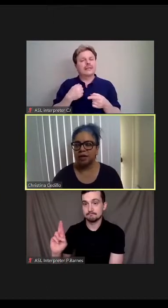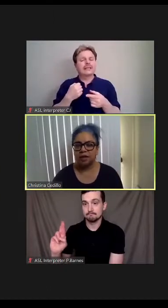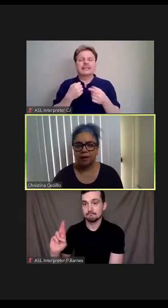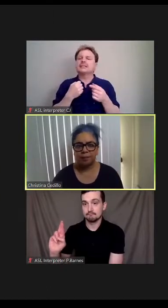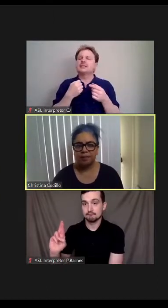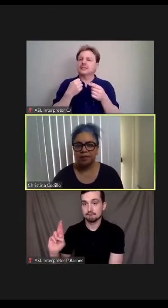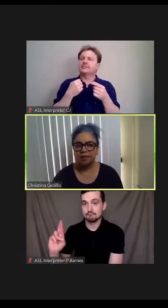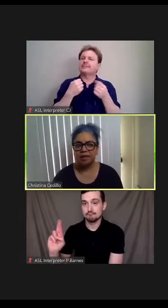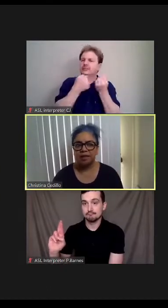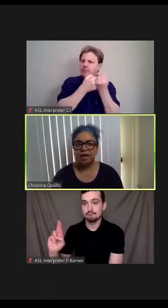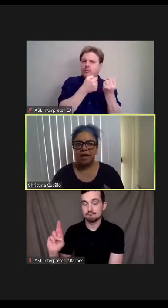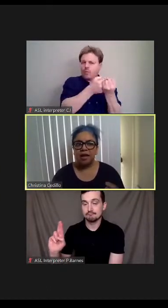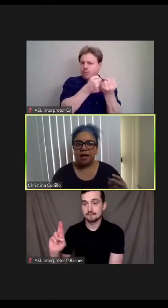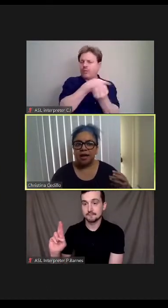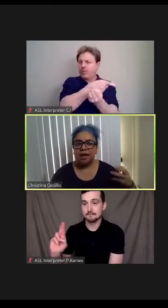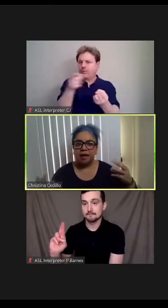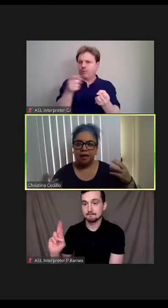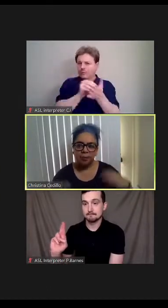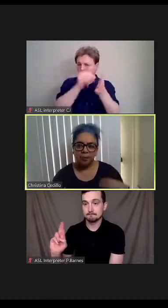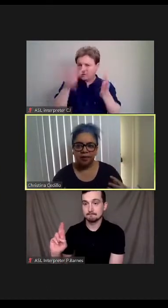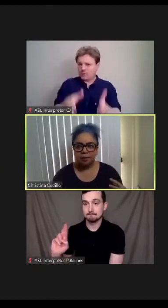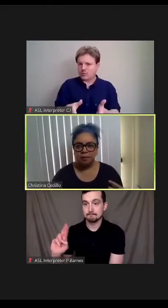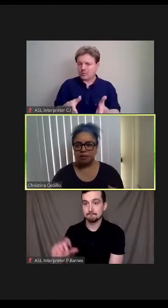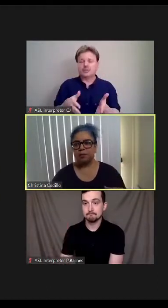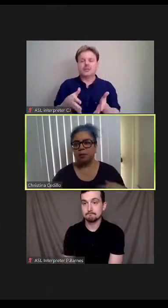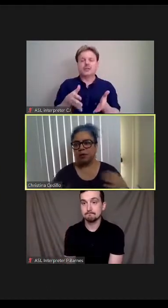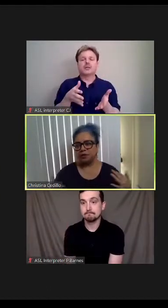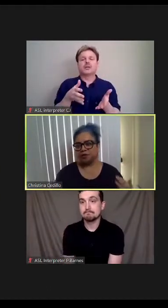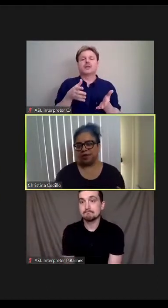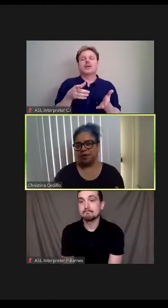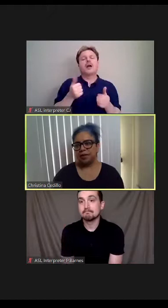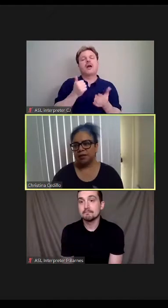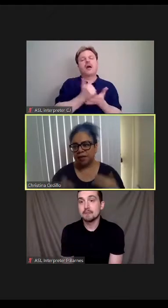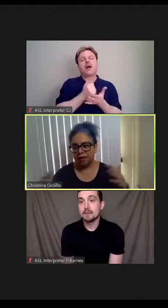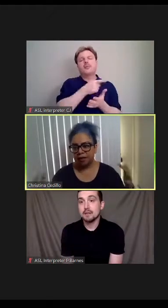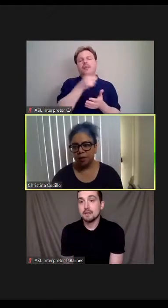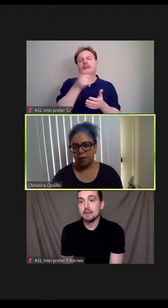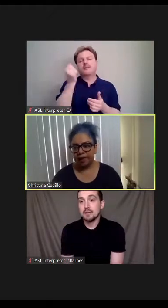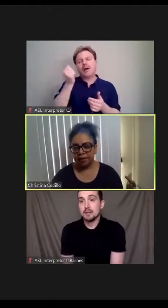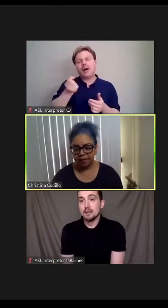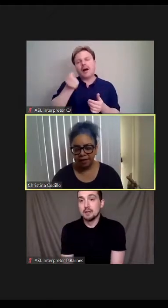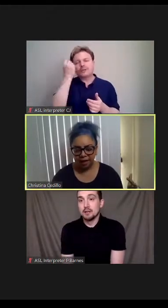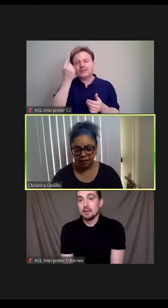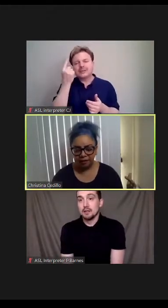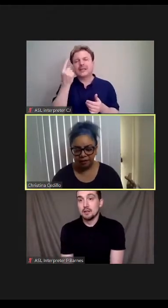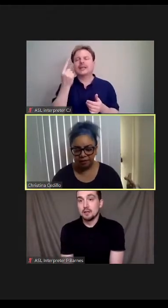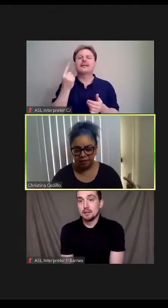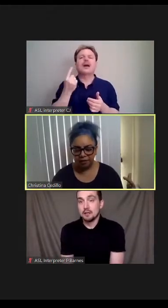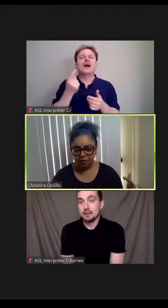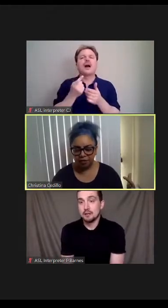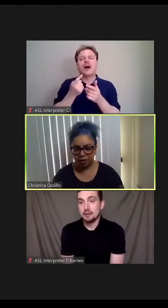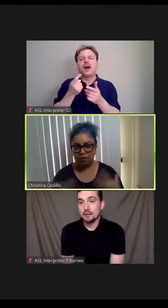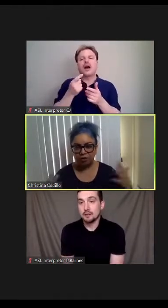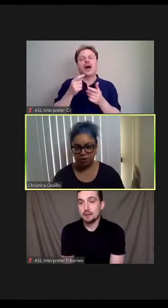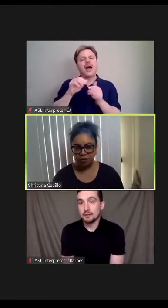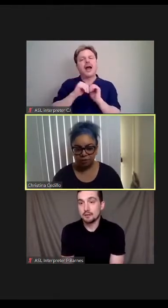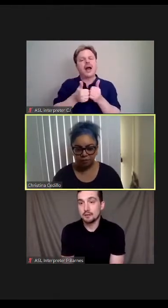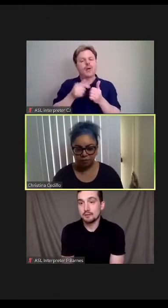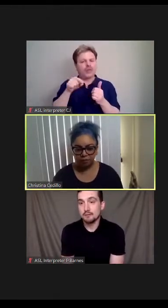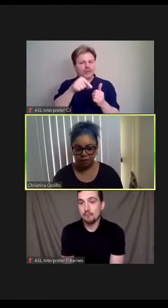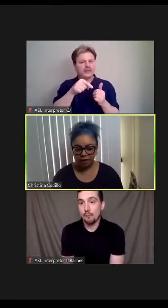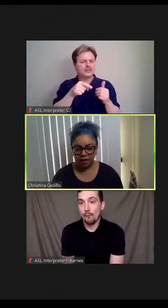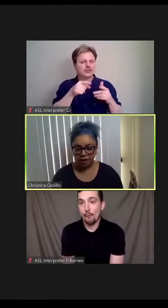students is helping them to understand the way that these